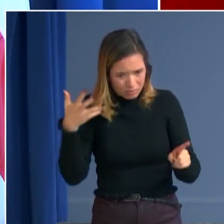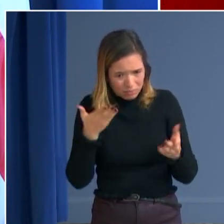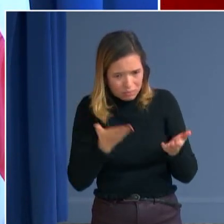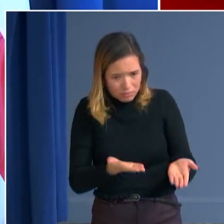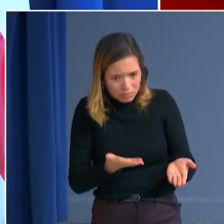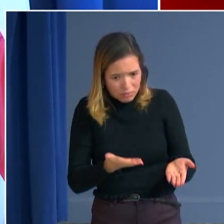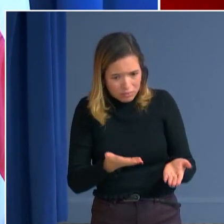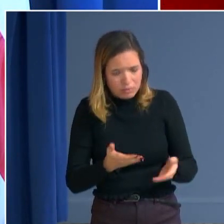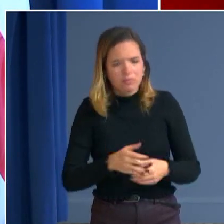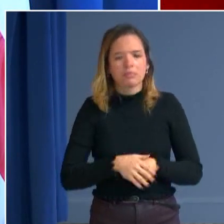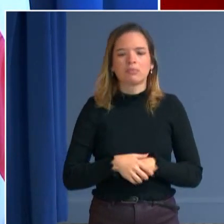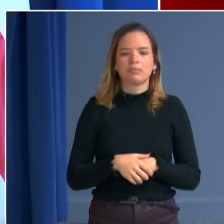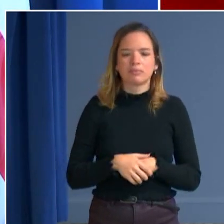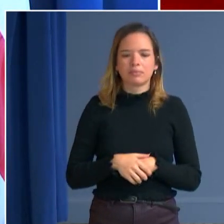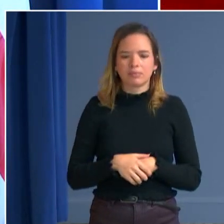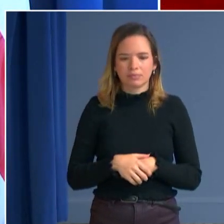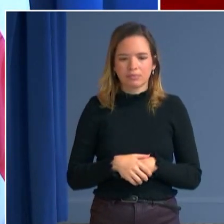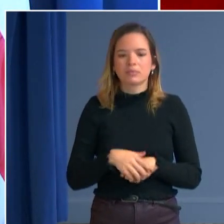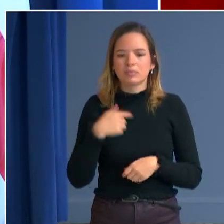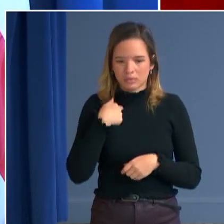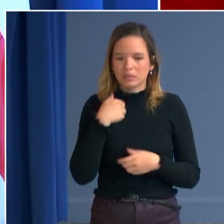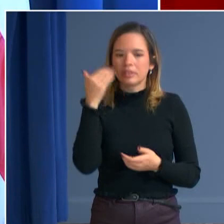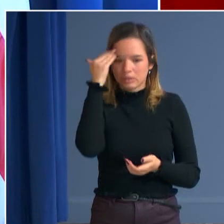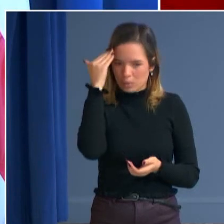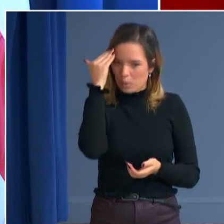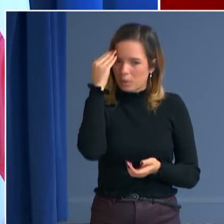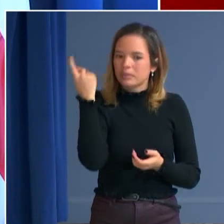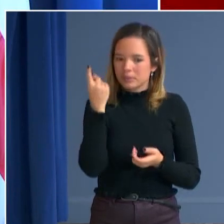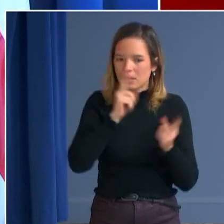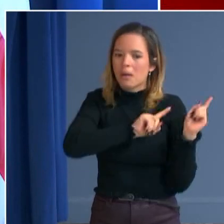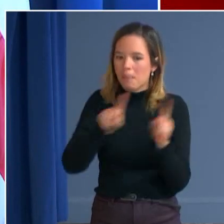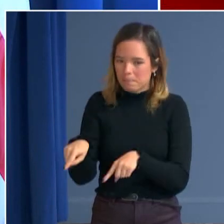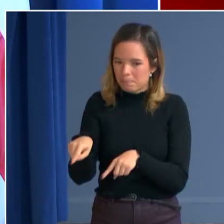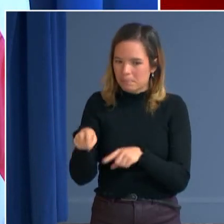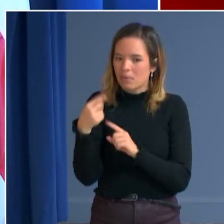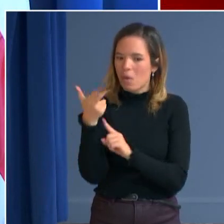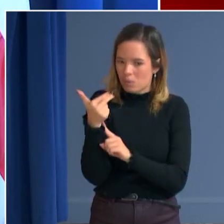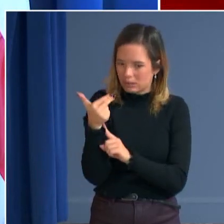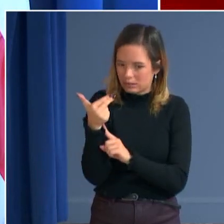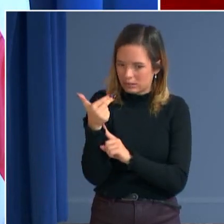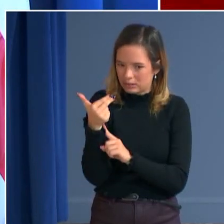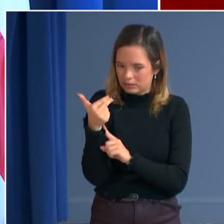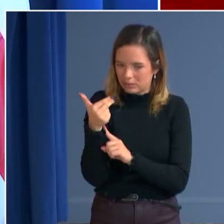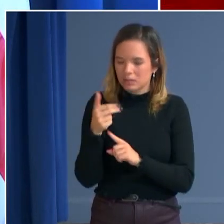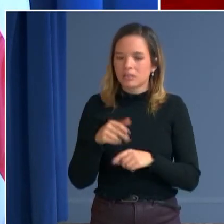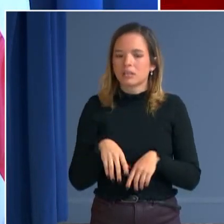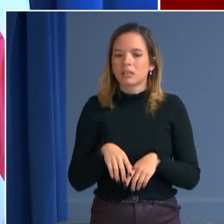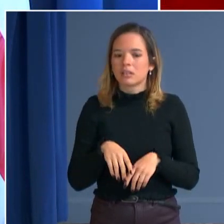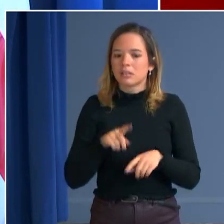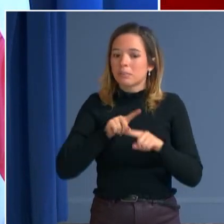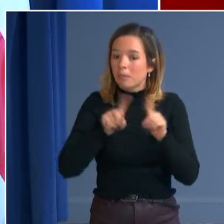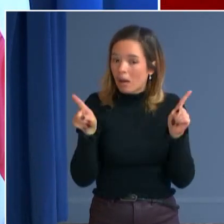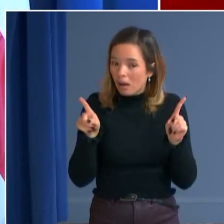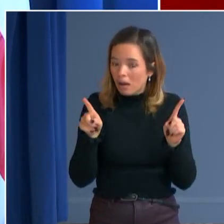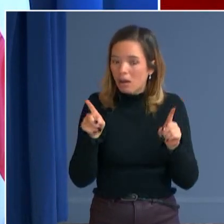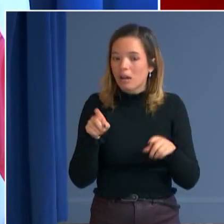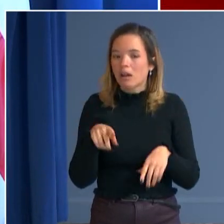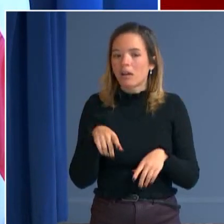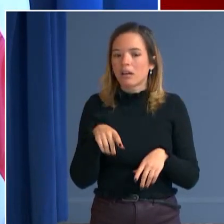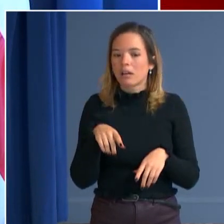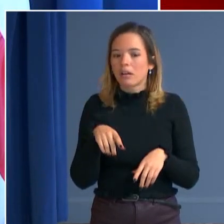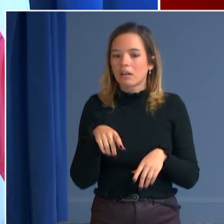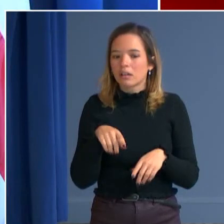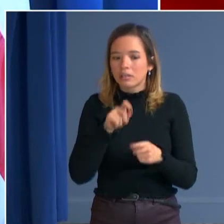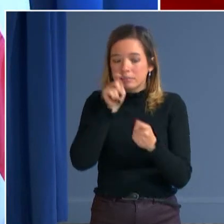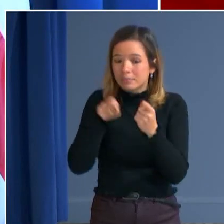to really try to understand better what exactly happened. I don't know if it was an invited person, but we have to work to get to the bottom of that.